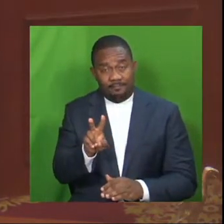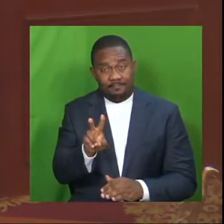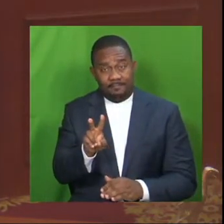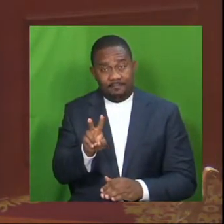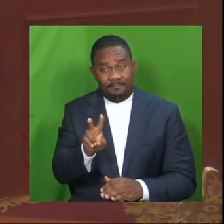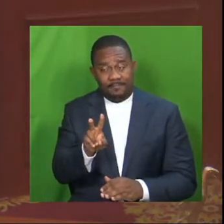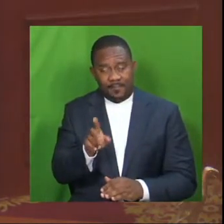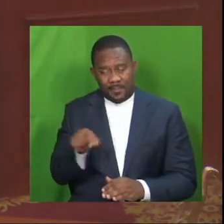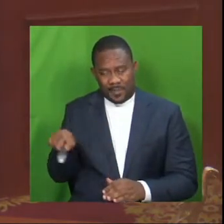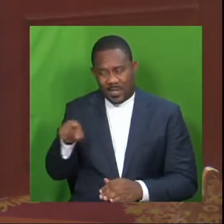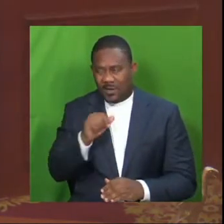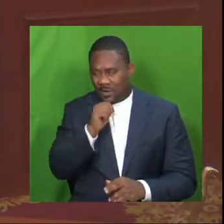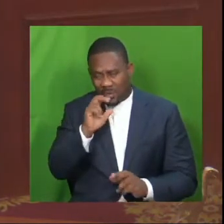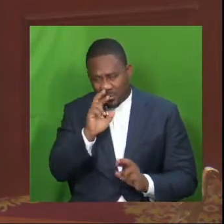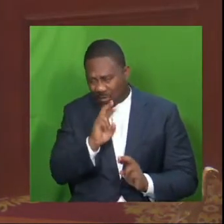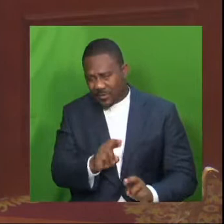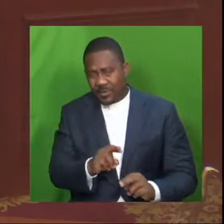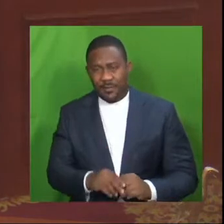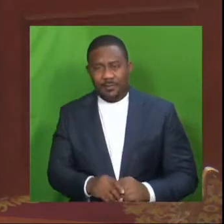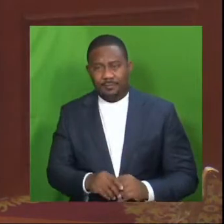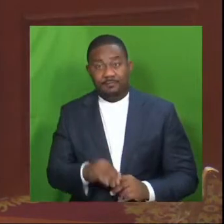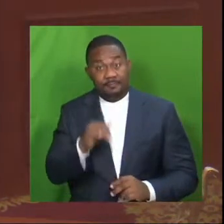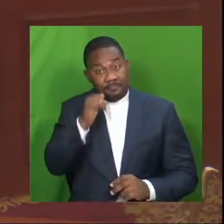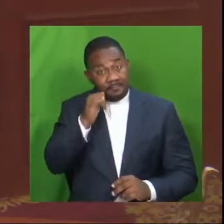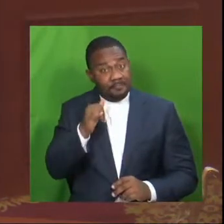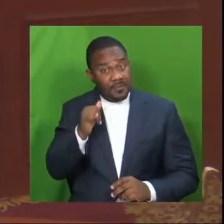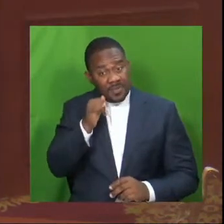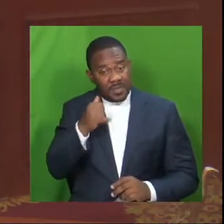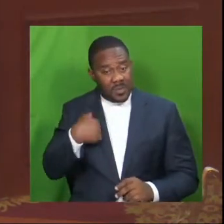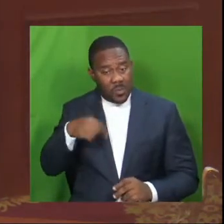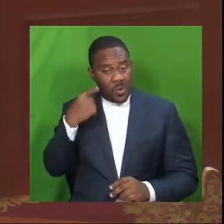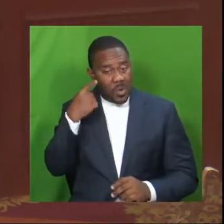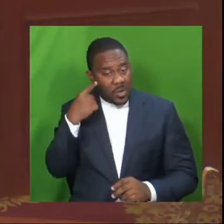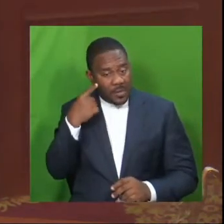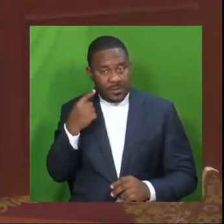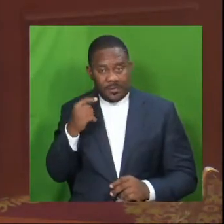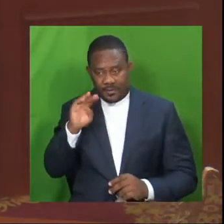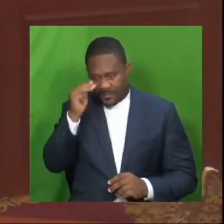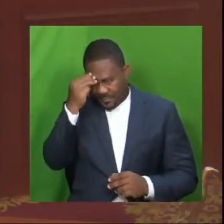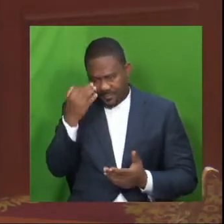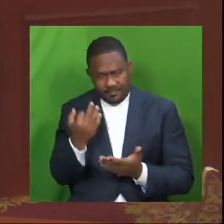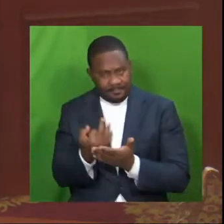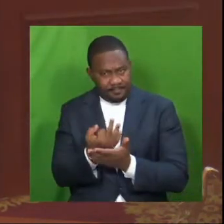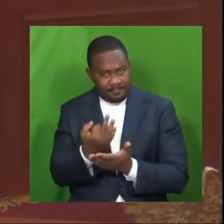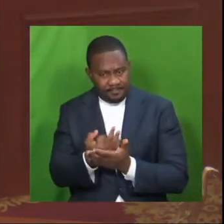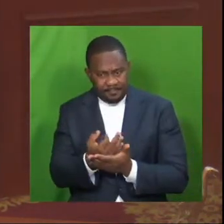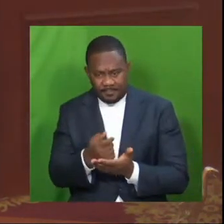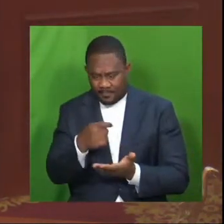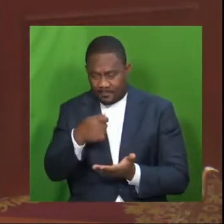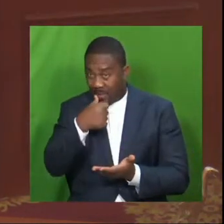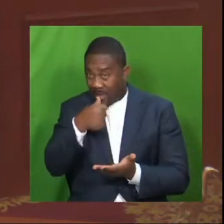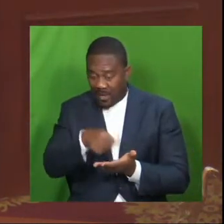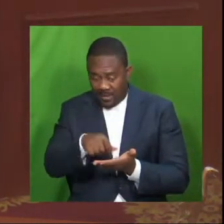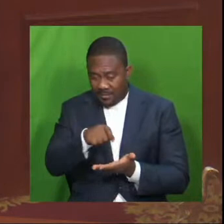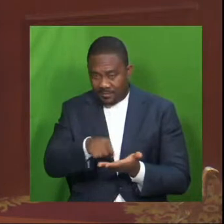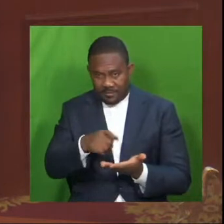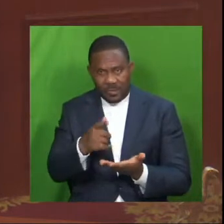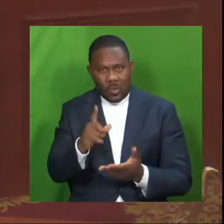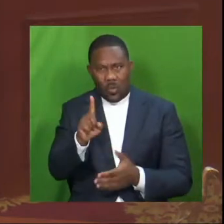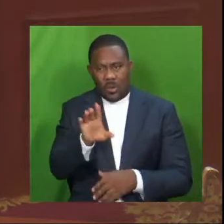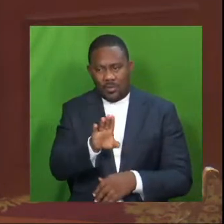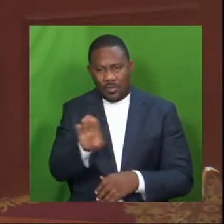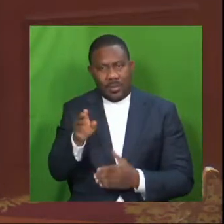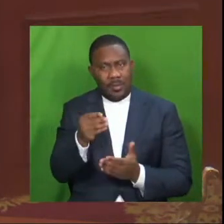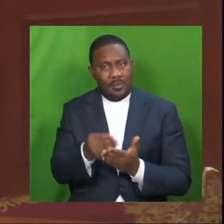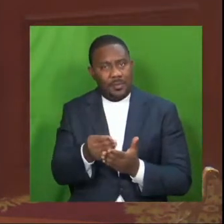Constitution. Only yesterday, we were told that the Minister of Finance have written a letter to set aside 1 billion